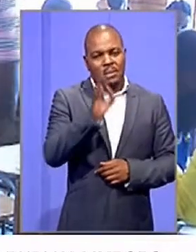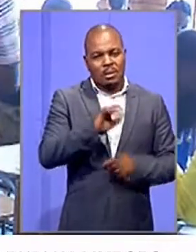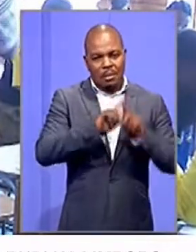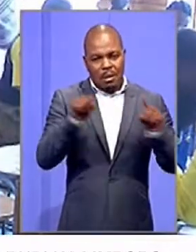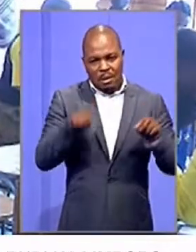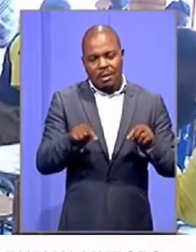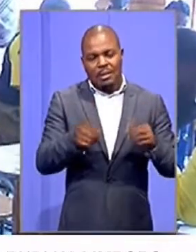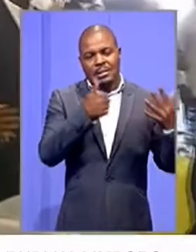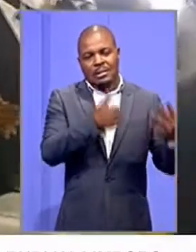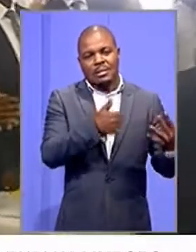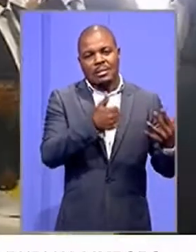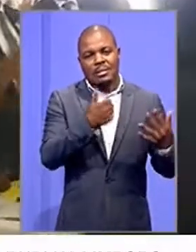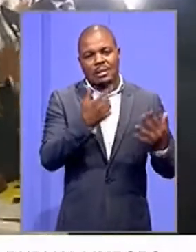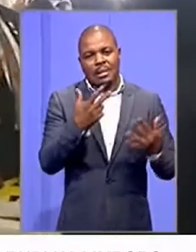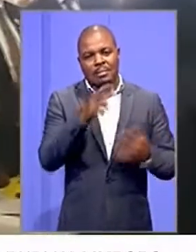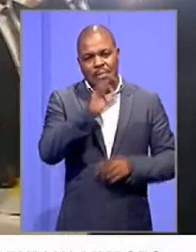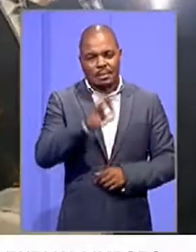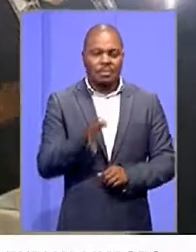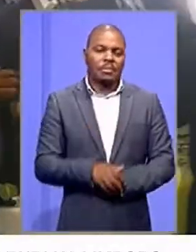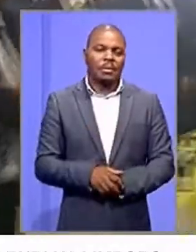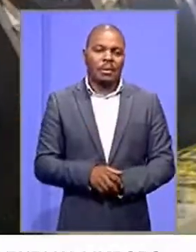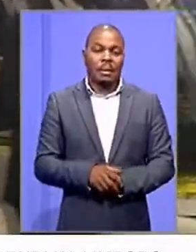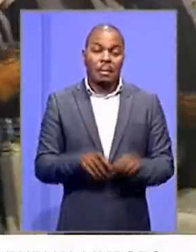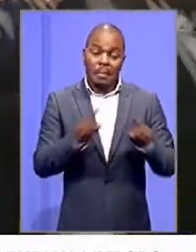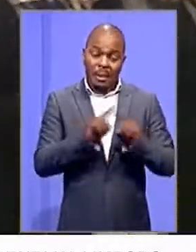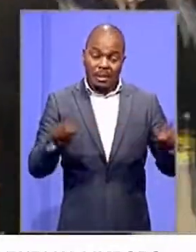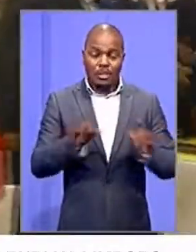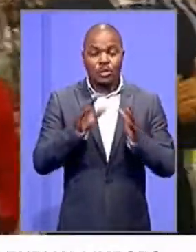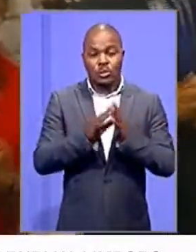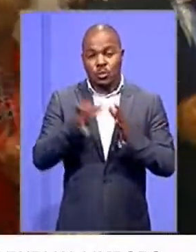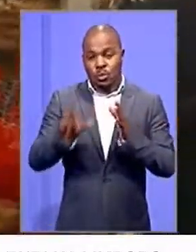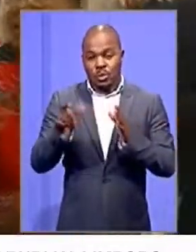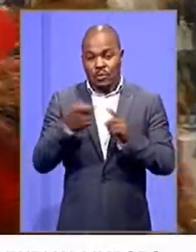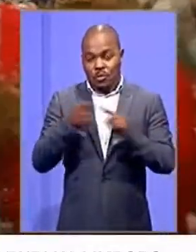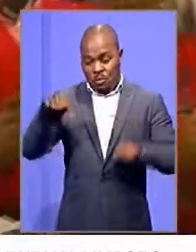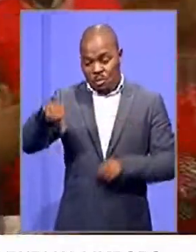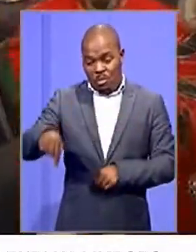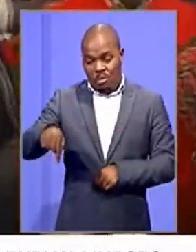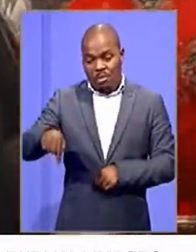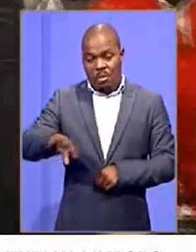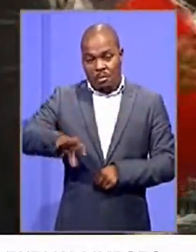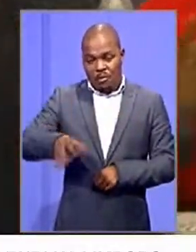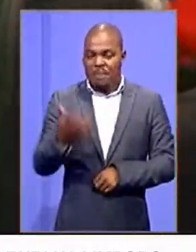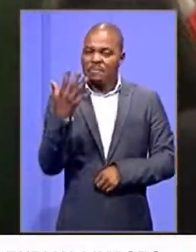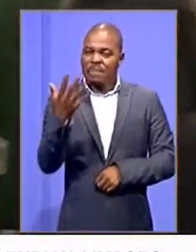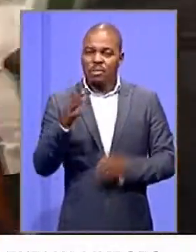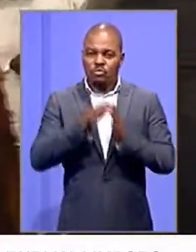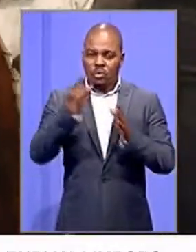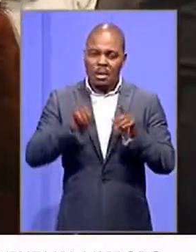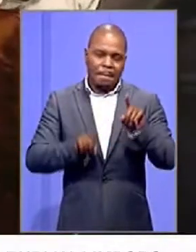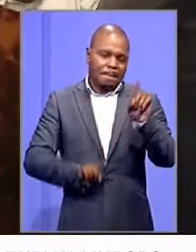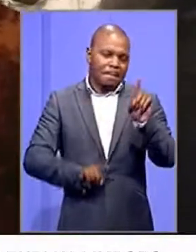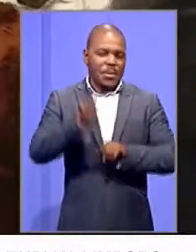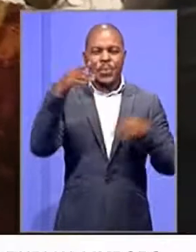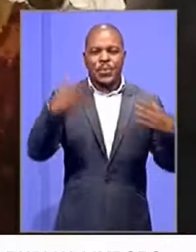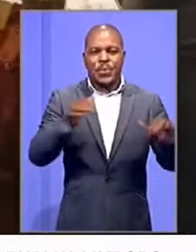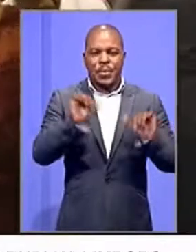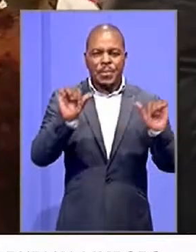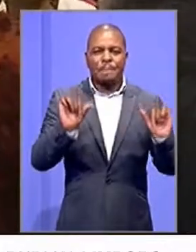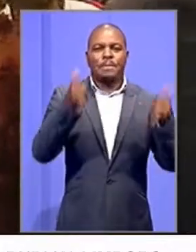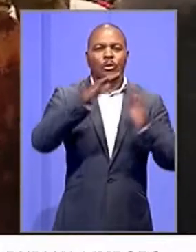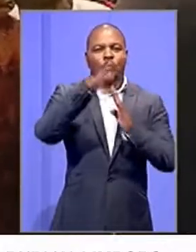tše 66. Le ge go le bjalo barutwana ba bahlano go tšwa ka mo provinceng ba thupile dihlora. Ke